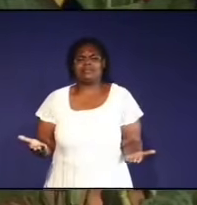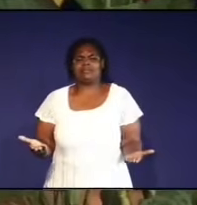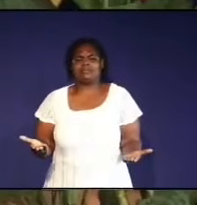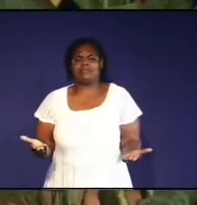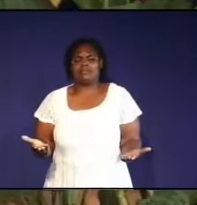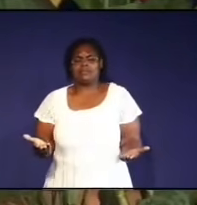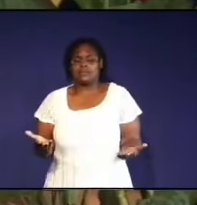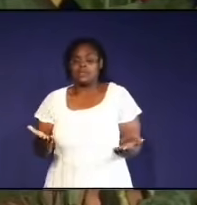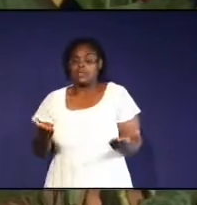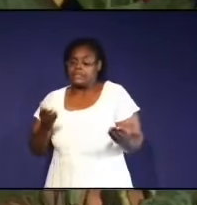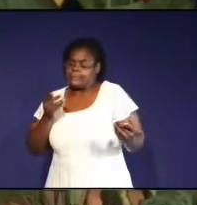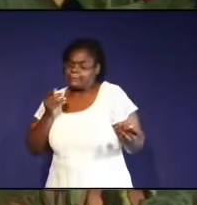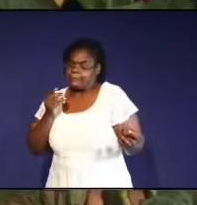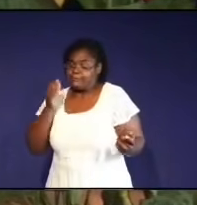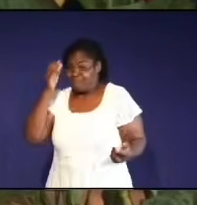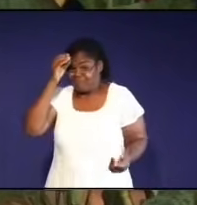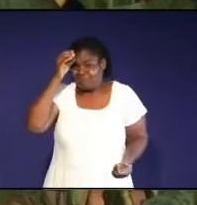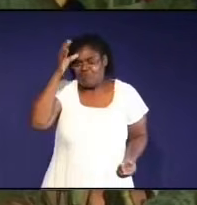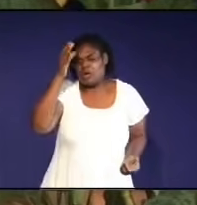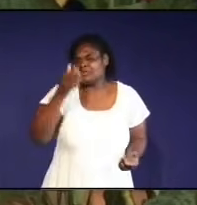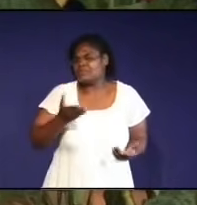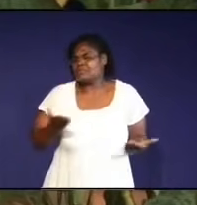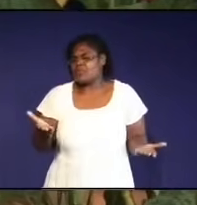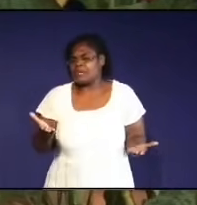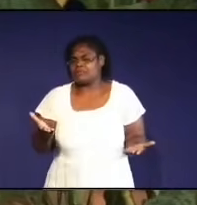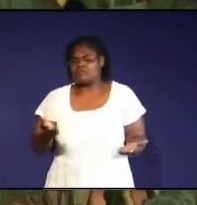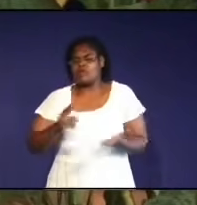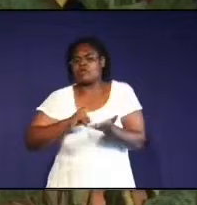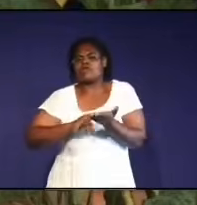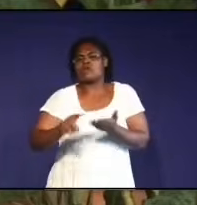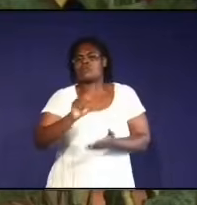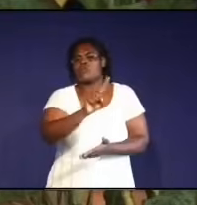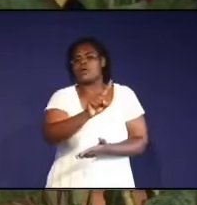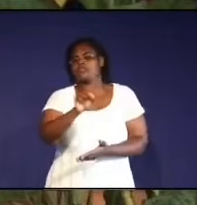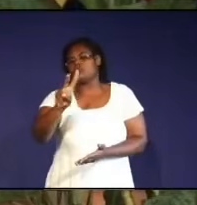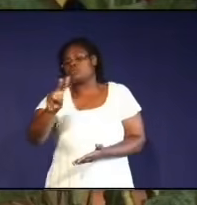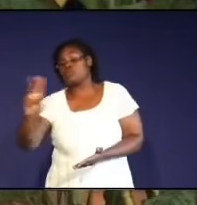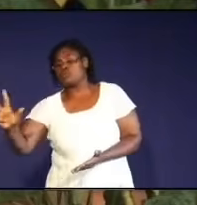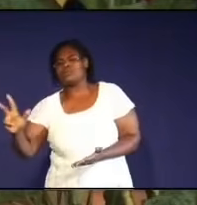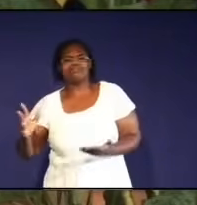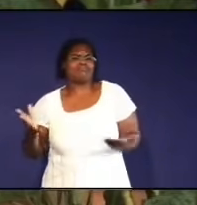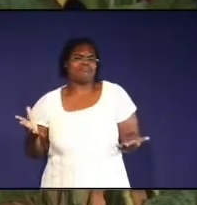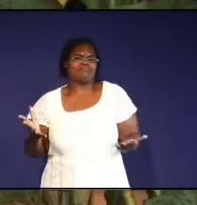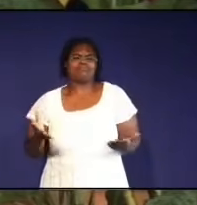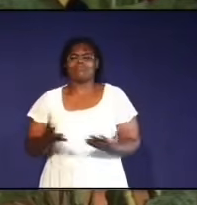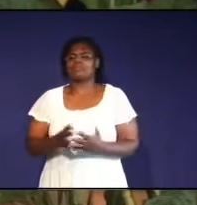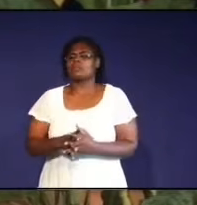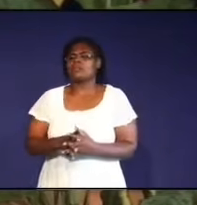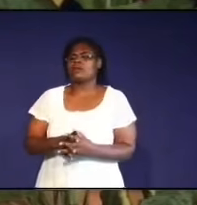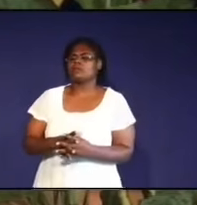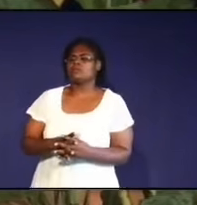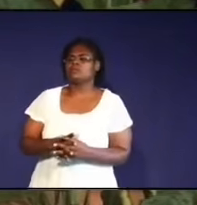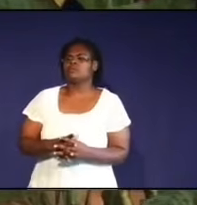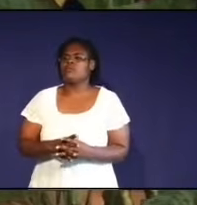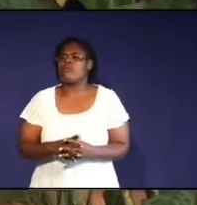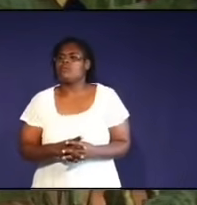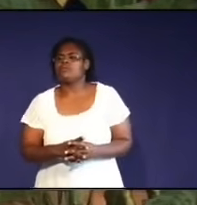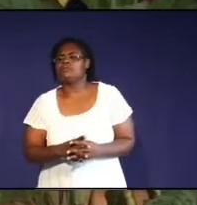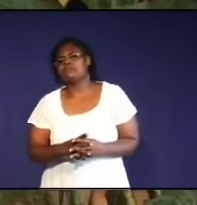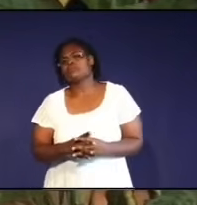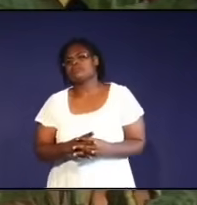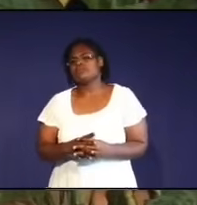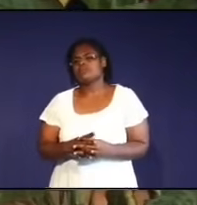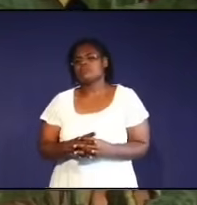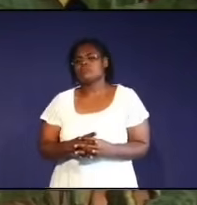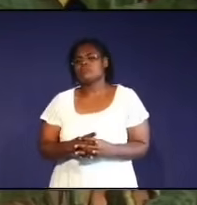The immediate context of verses 1, 2, and 3 finds its home